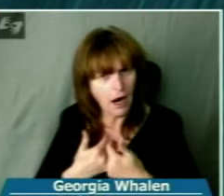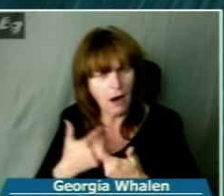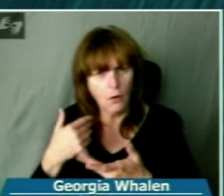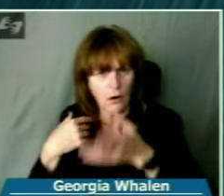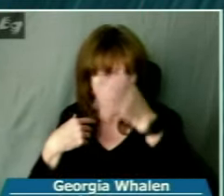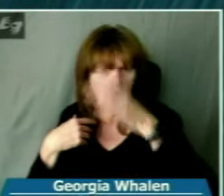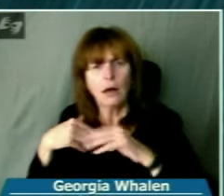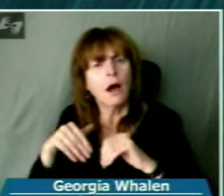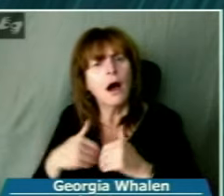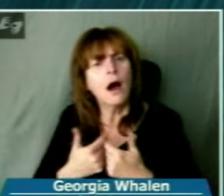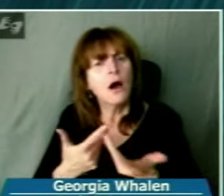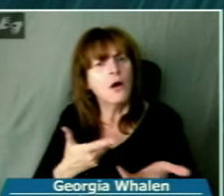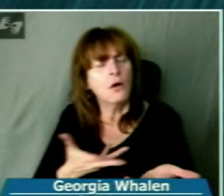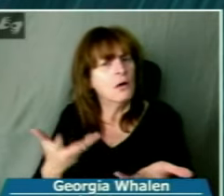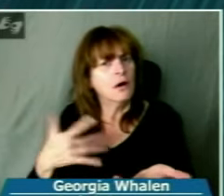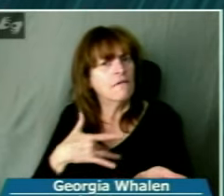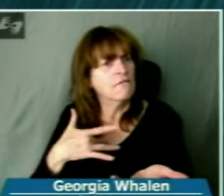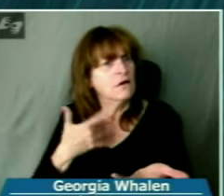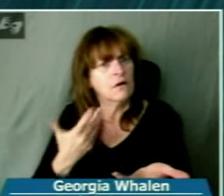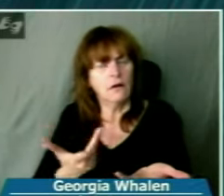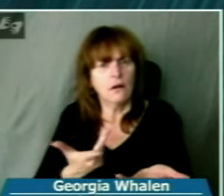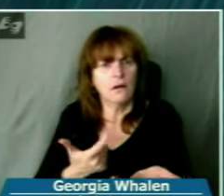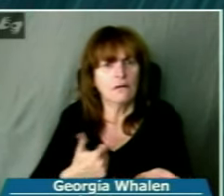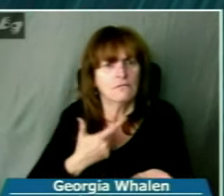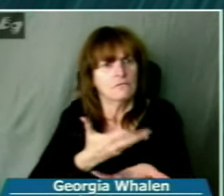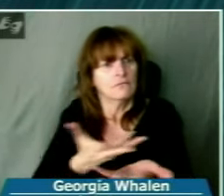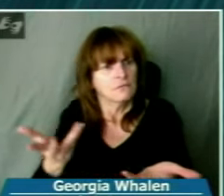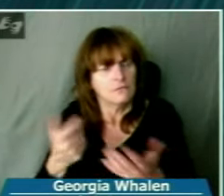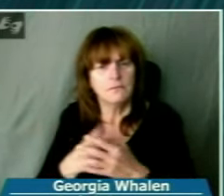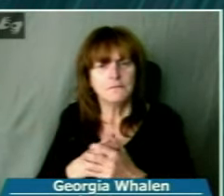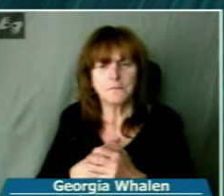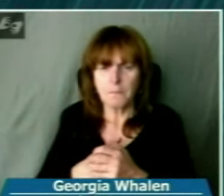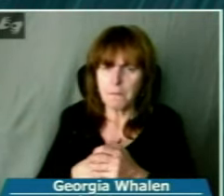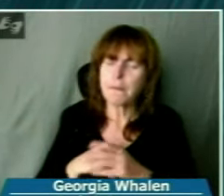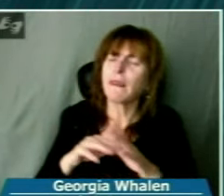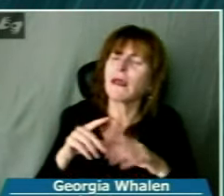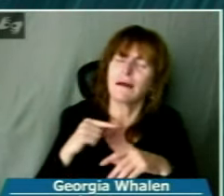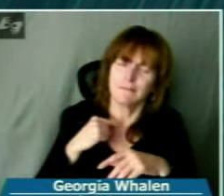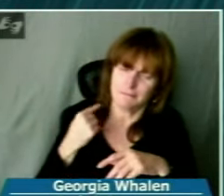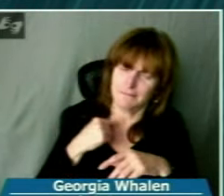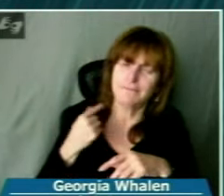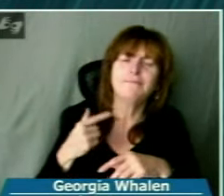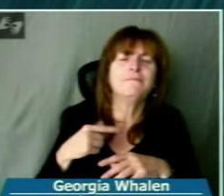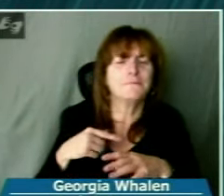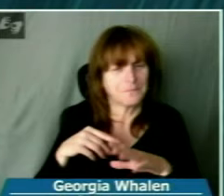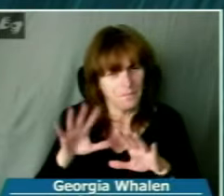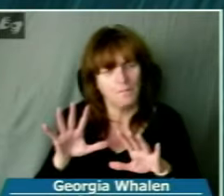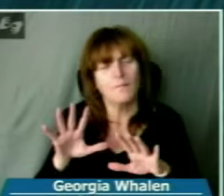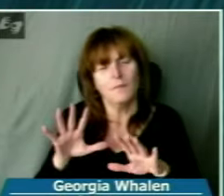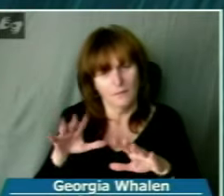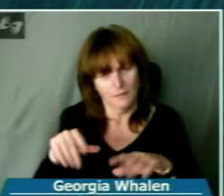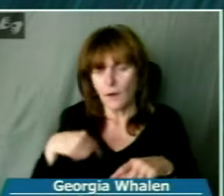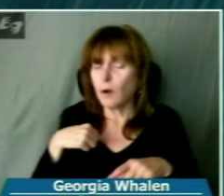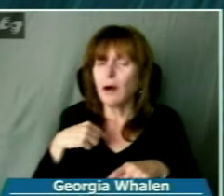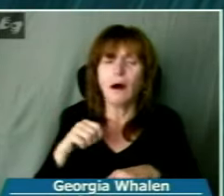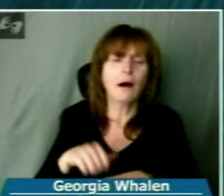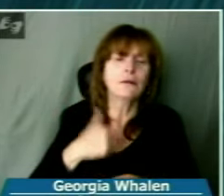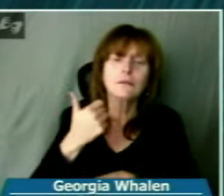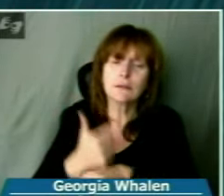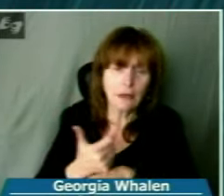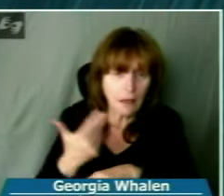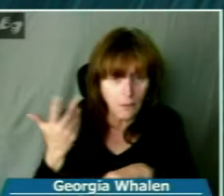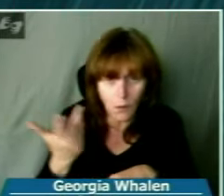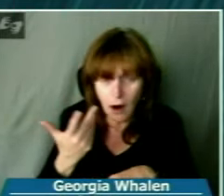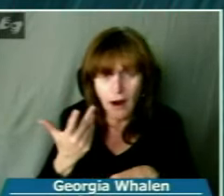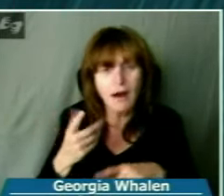daily basis down at First Ontario? Sure. We've created dining room services on the skating rink